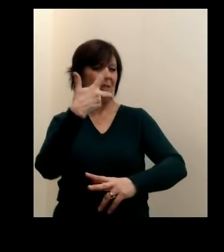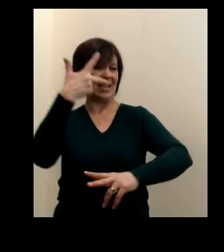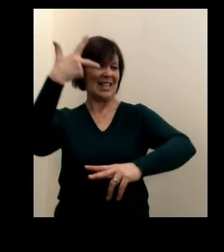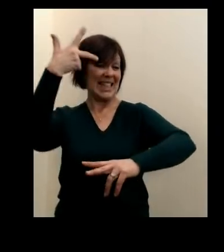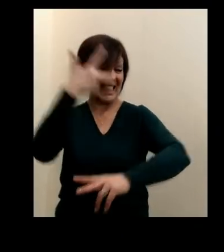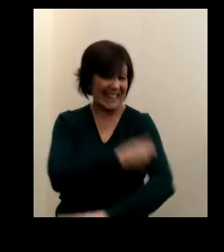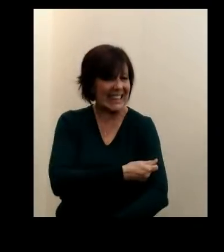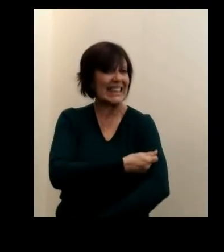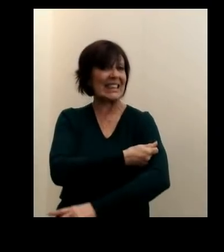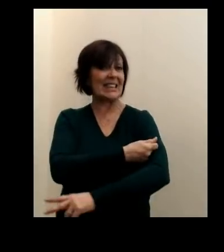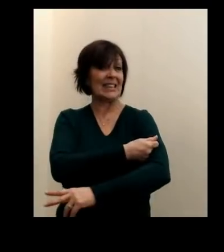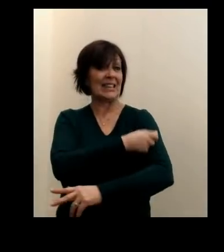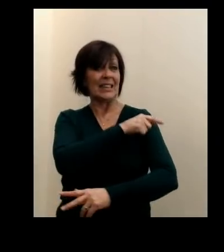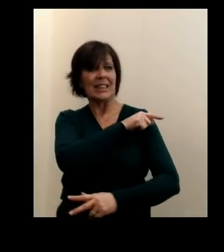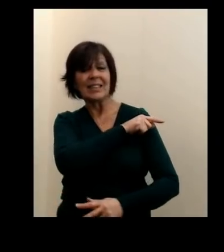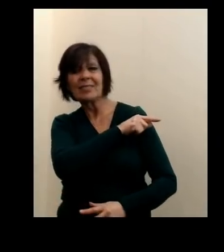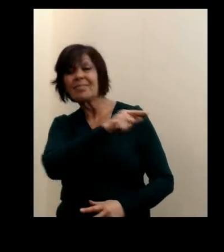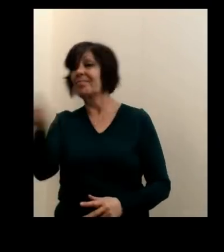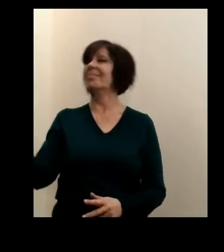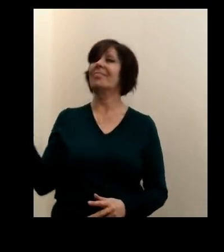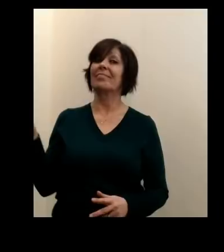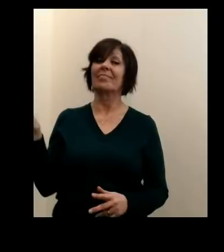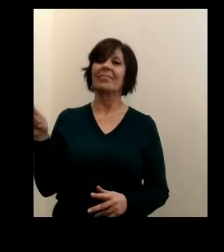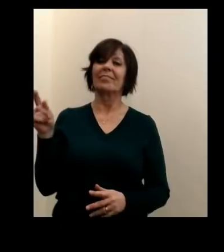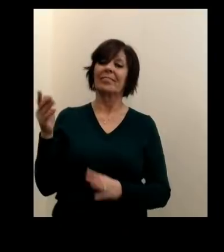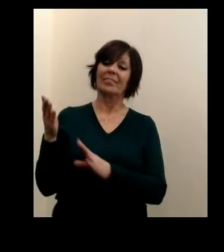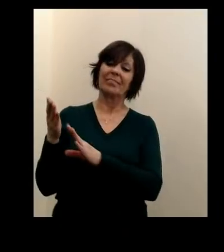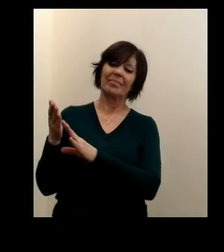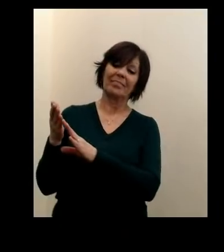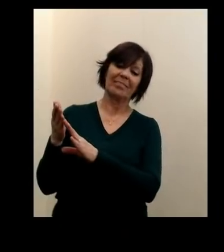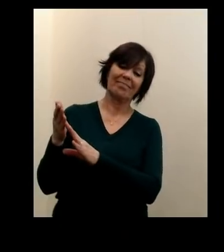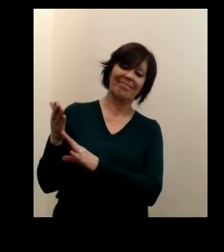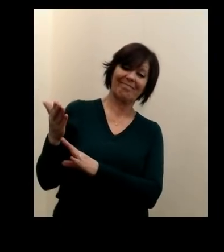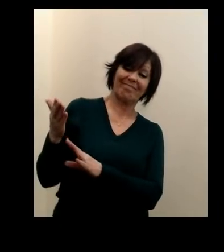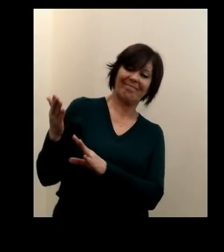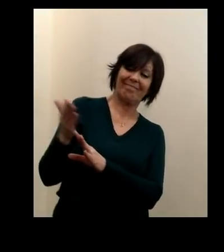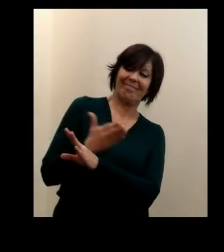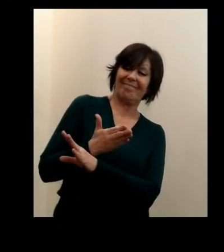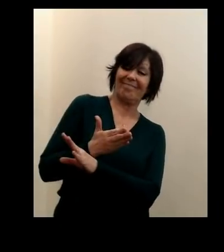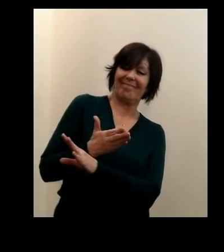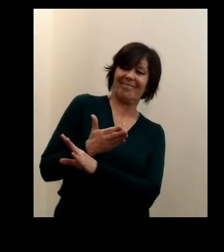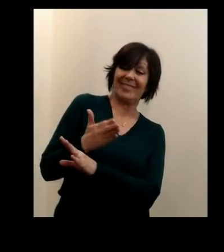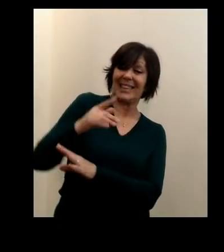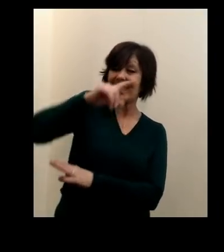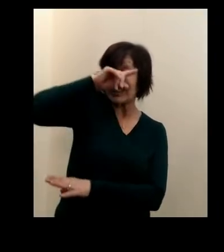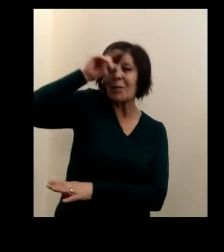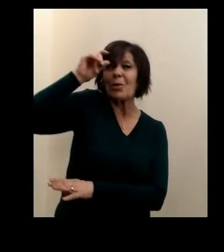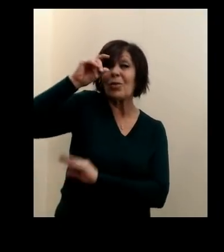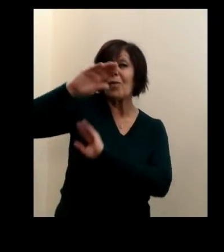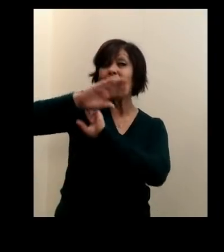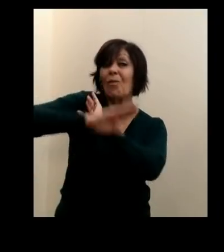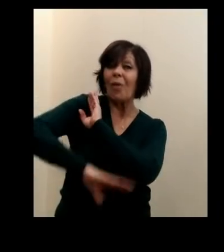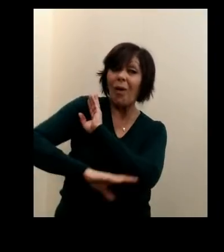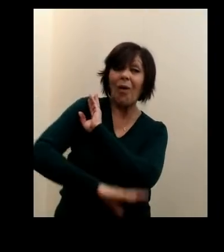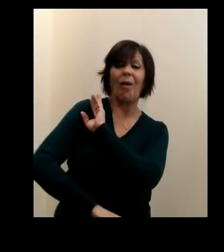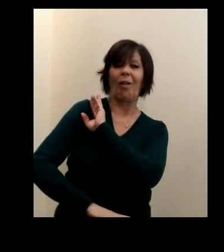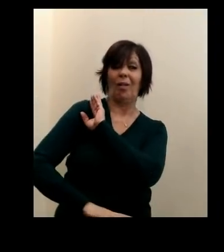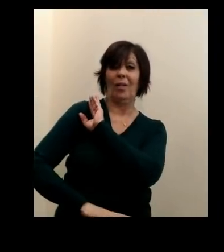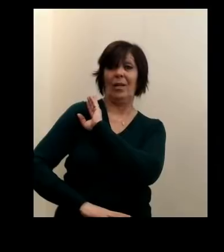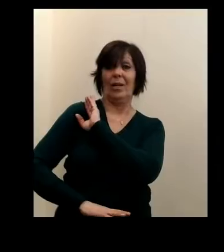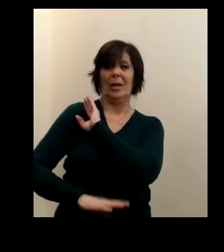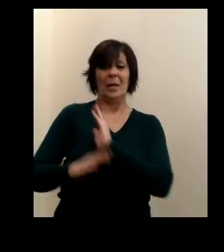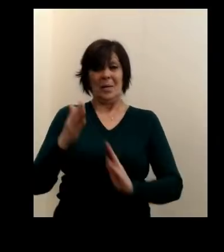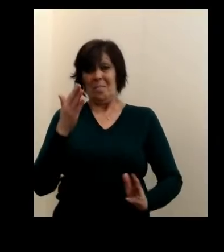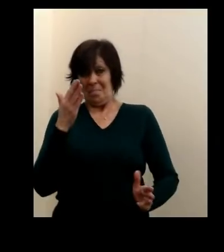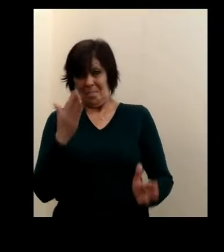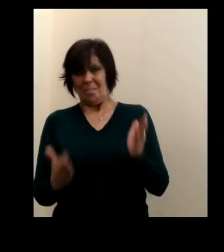arms of all who want it by late summer, early fall, potentially at the earliest, and maybe